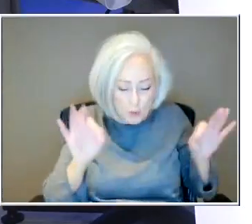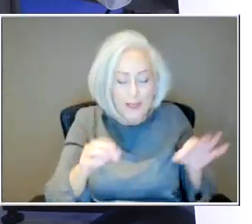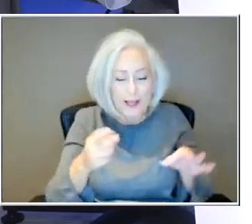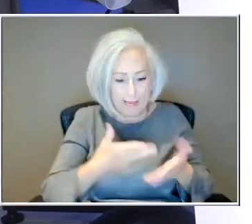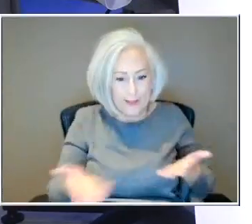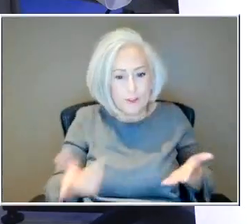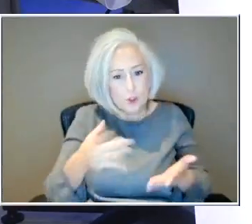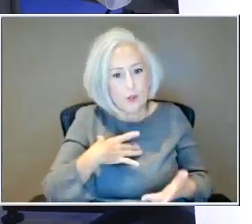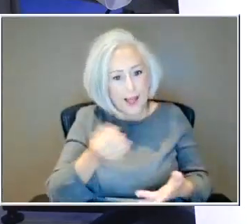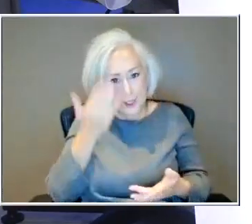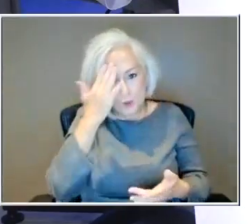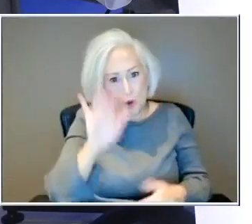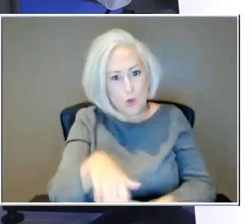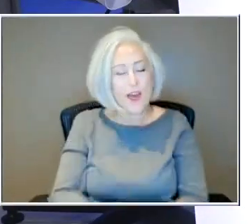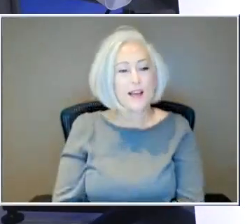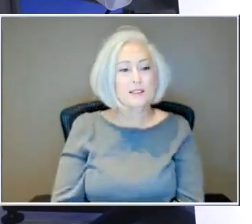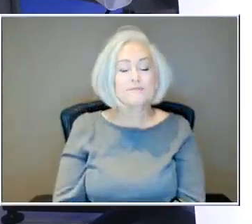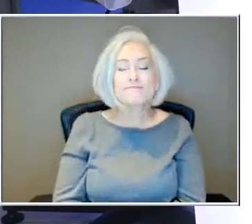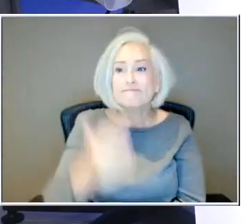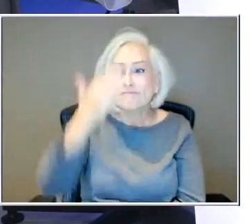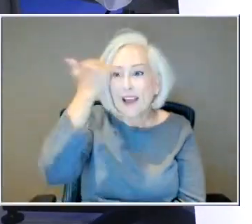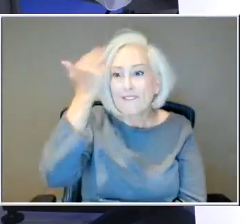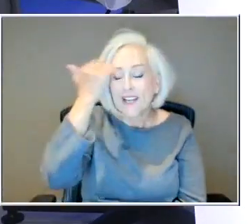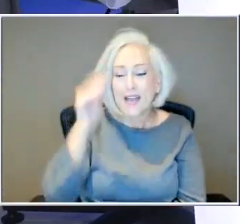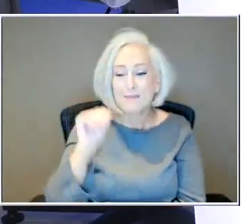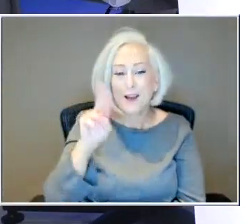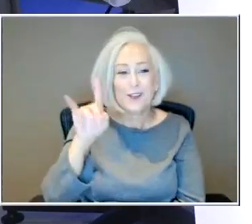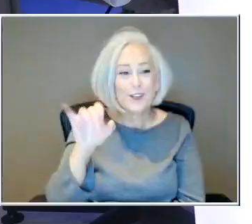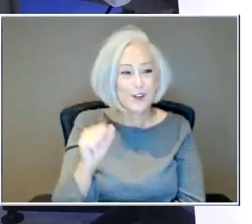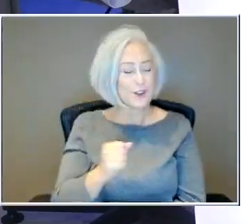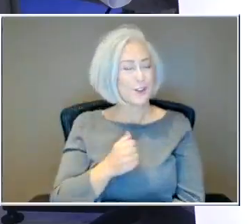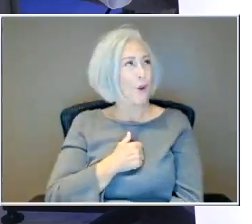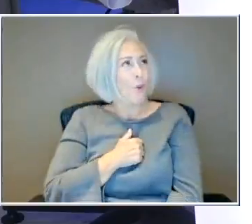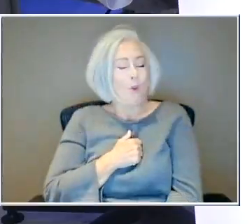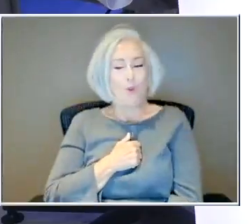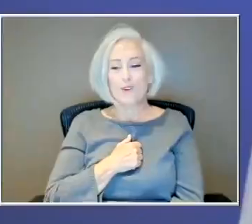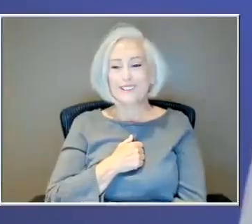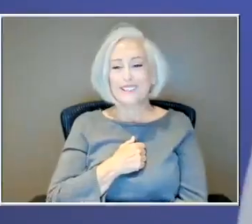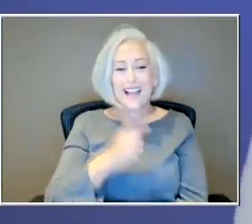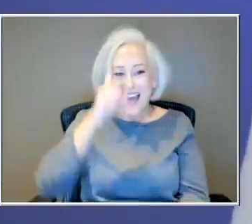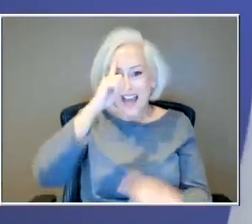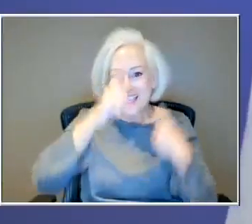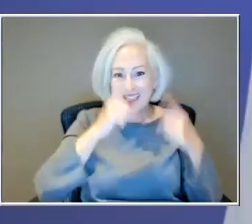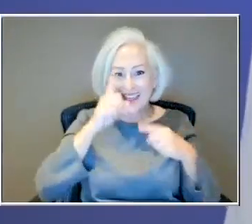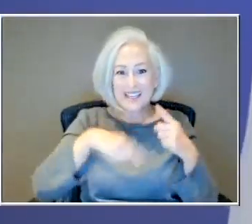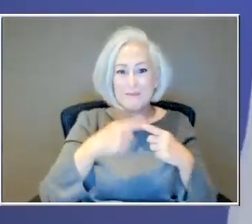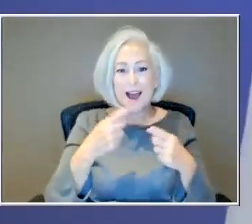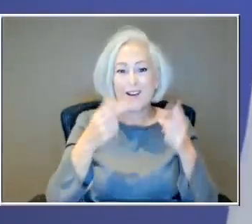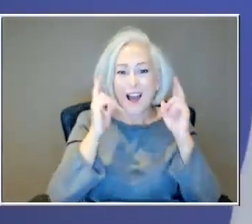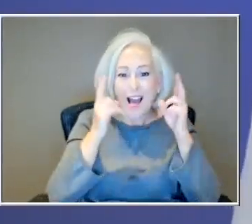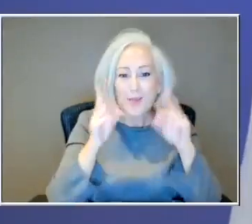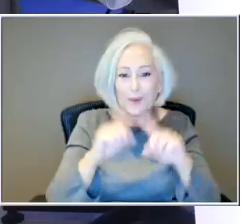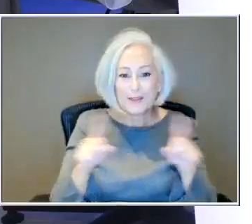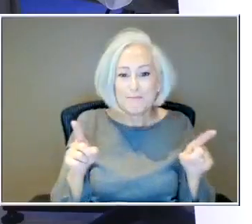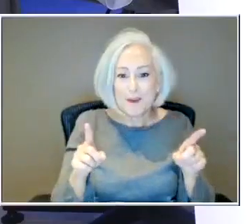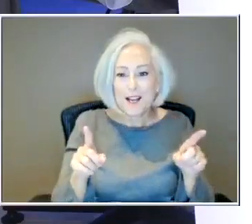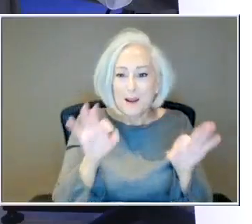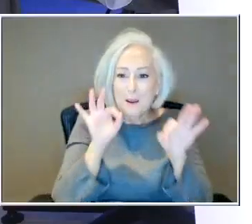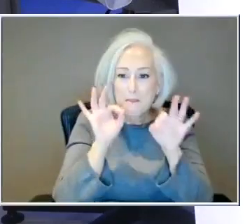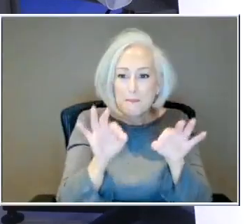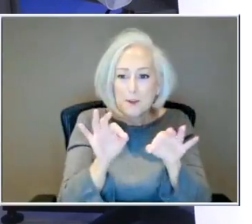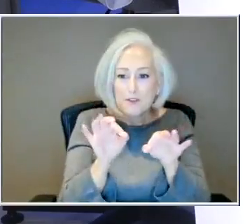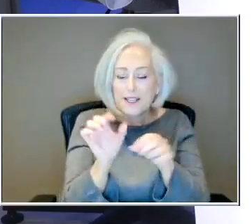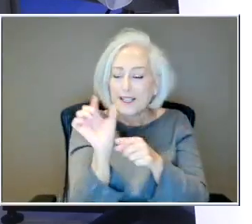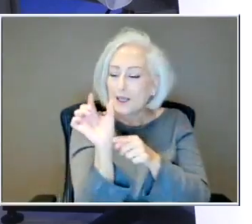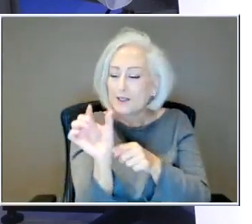stuff, of course. I kind of forgot about Nerds until you just right? I think about them with Halloween, but yeah, but they come in this perfect little size, and it's like a